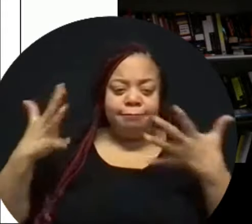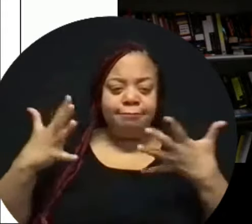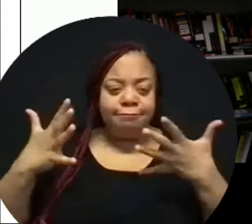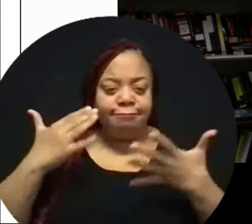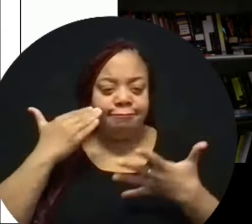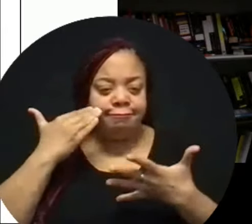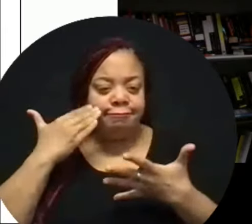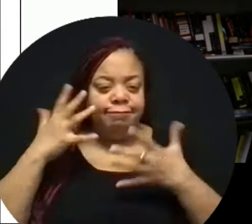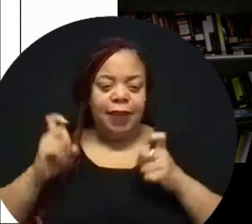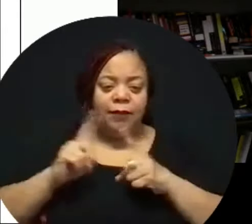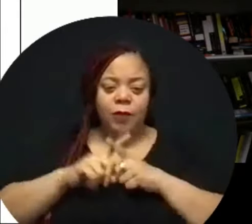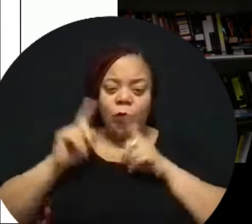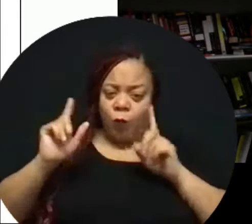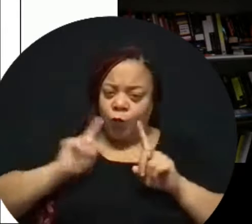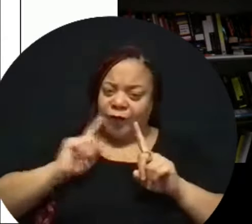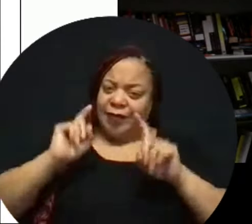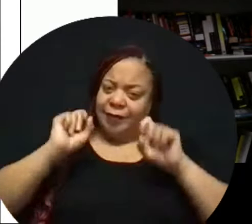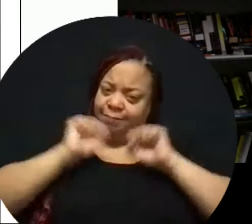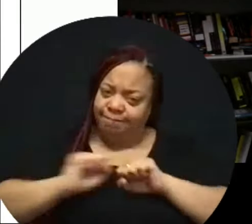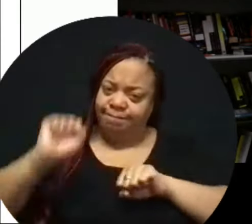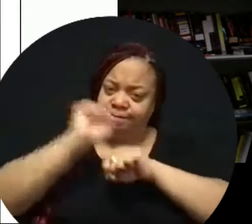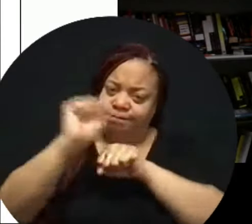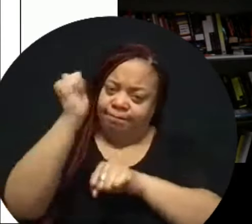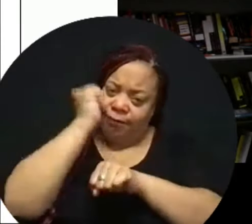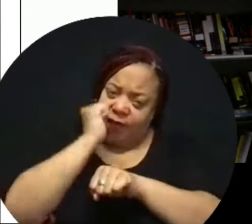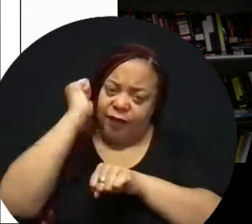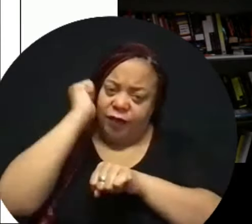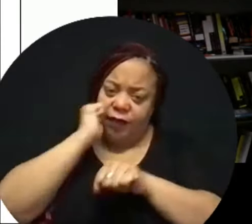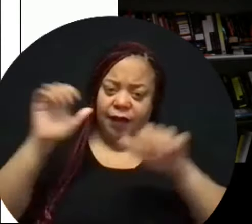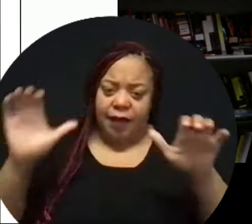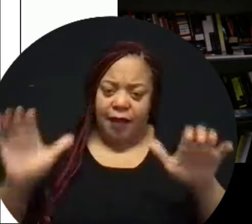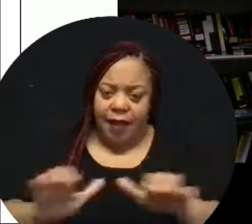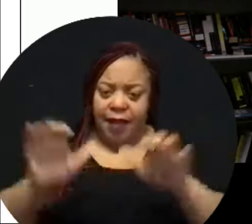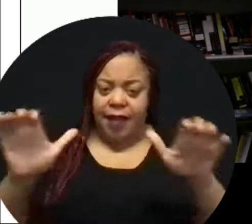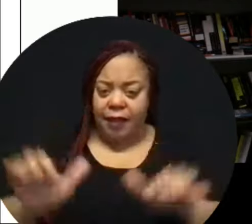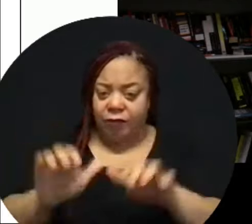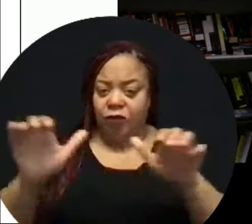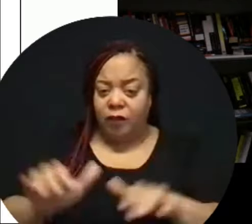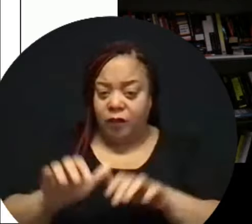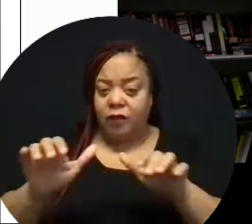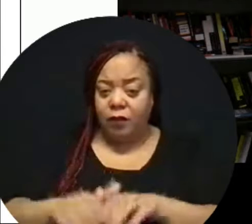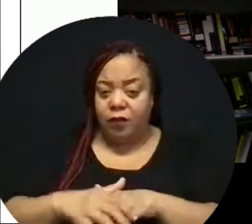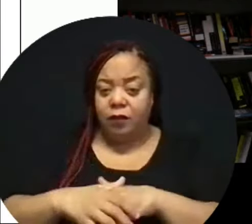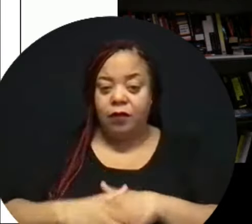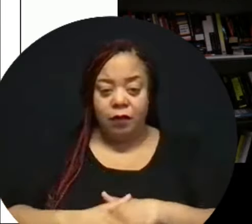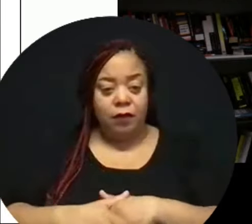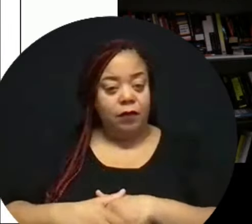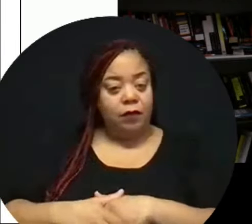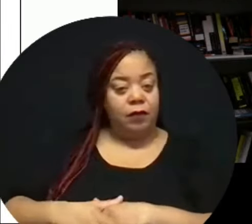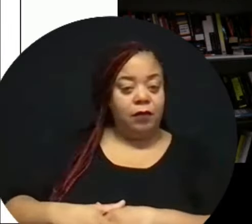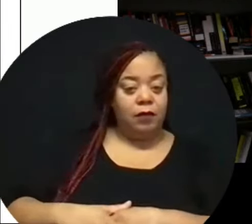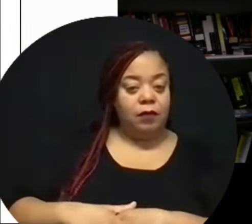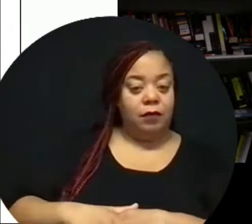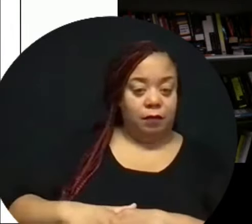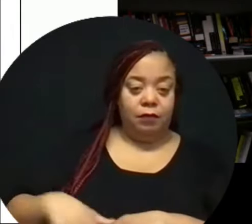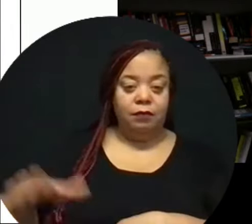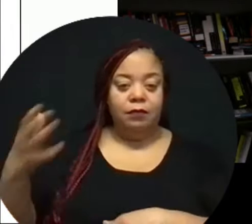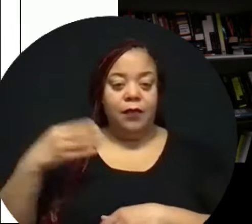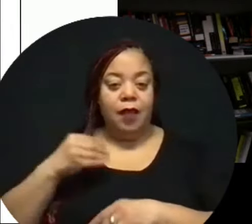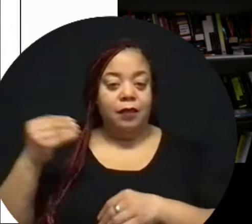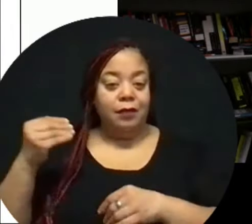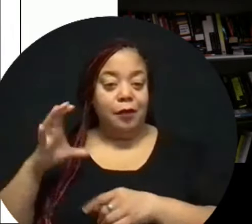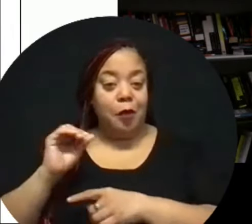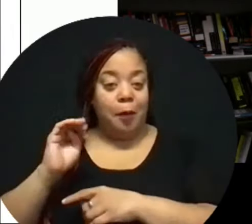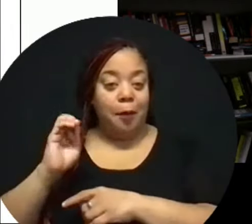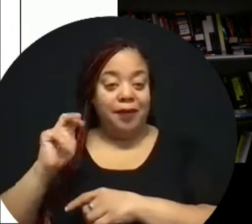our communities in the wake of herbicide and acaricide is how we disrupt incarceration and also how